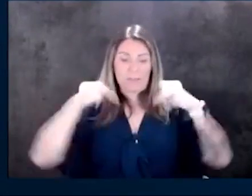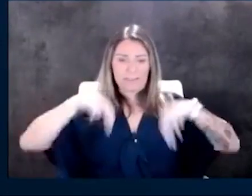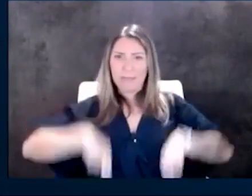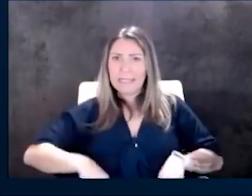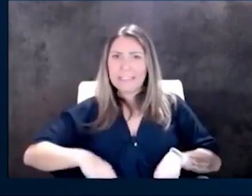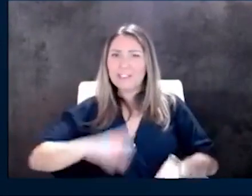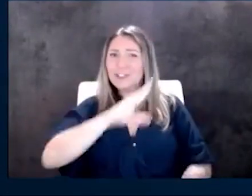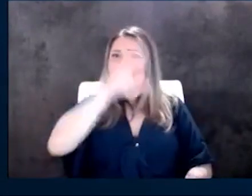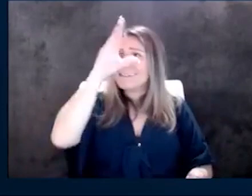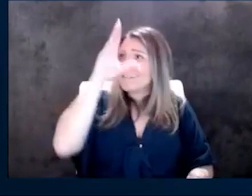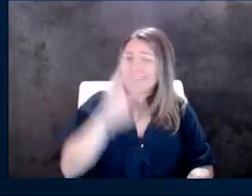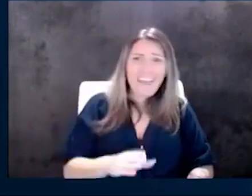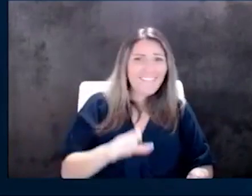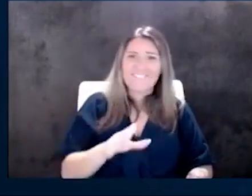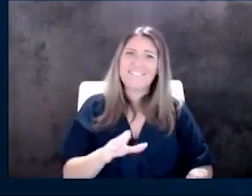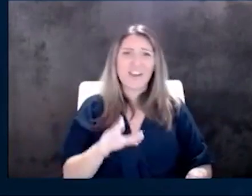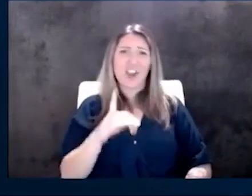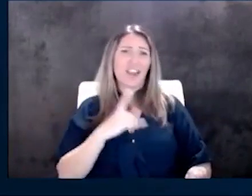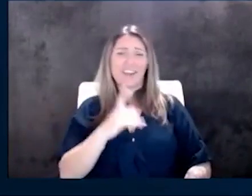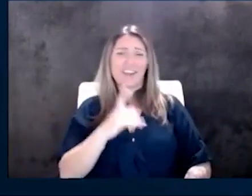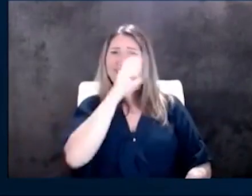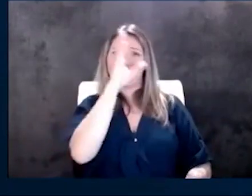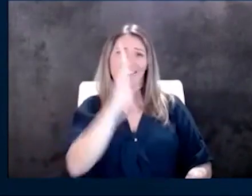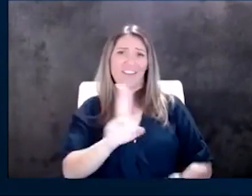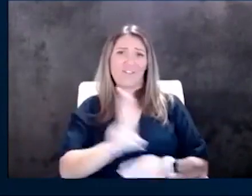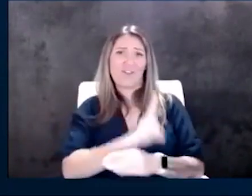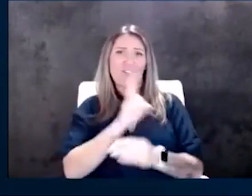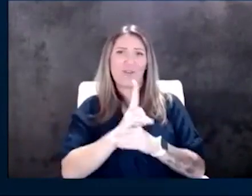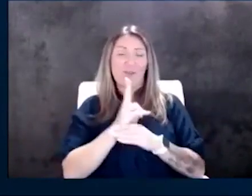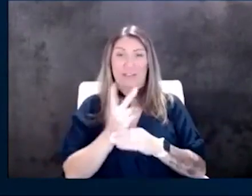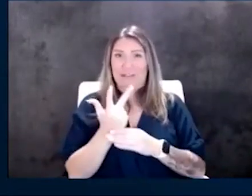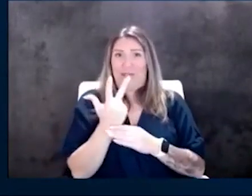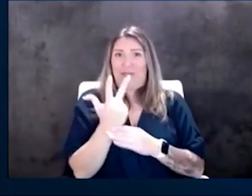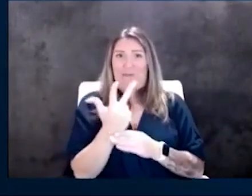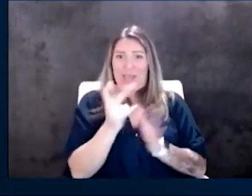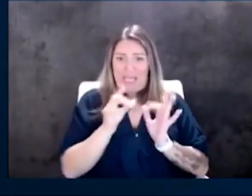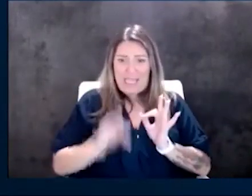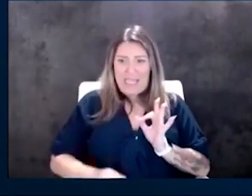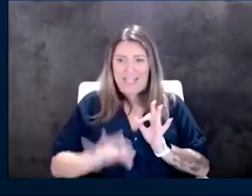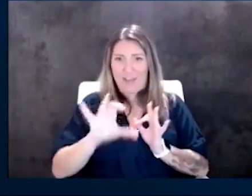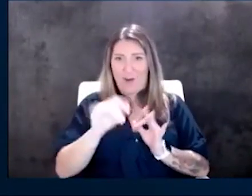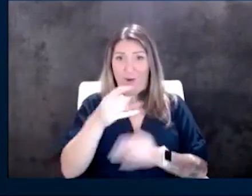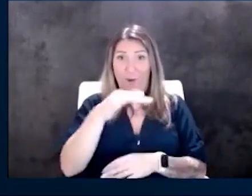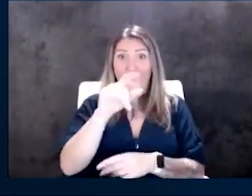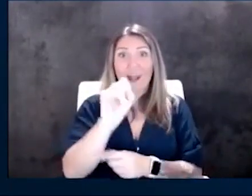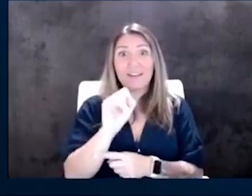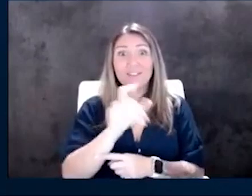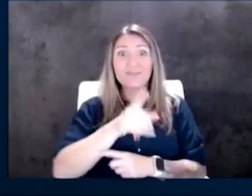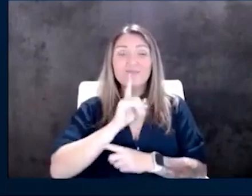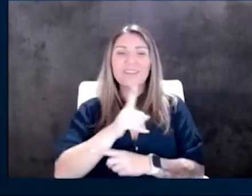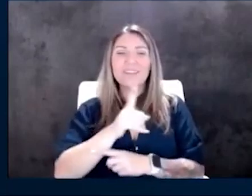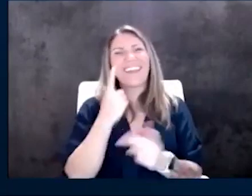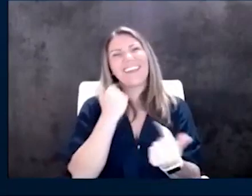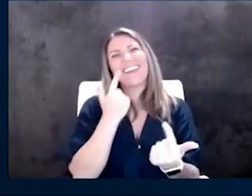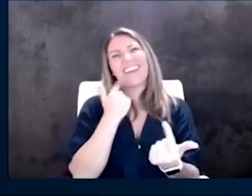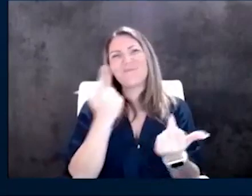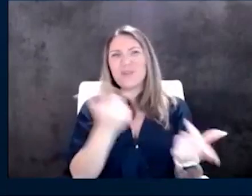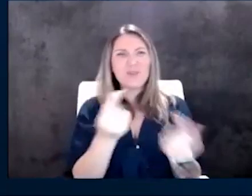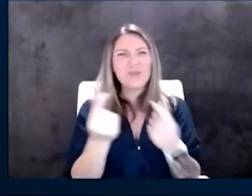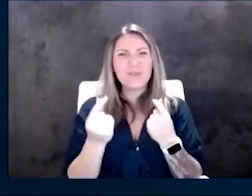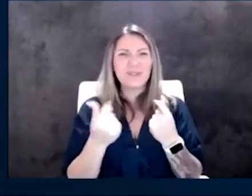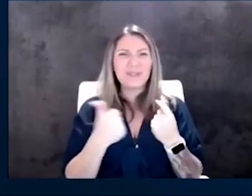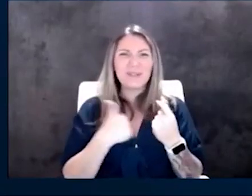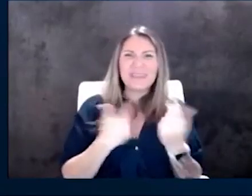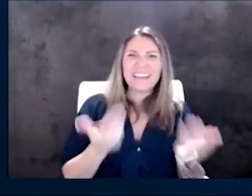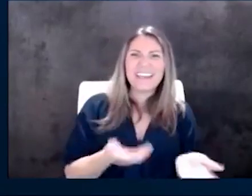suspenders, and then you're neither do going I to- wear 3 pleats in my cords. Come on, really? What are you doing to me here? You're much cooler than that. Is